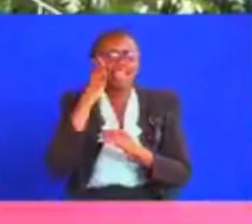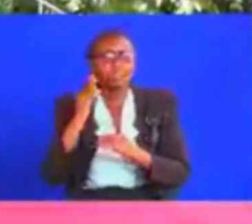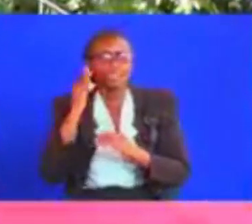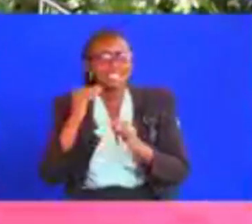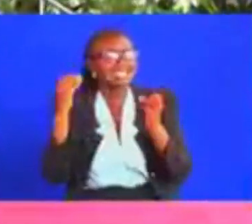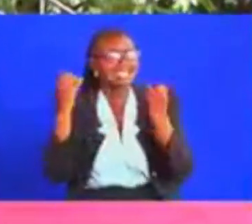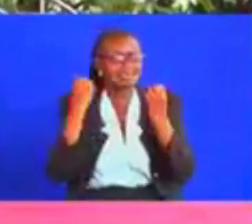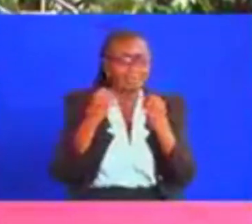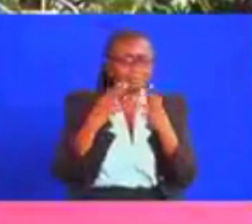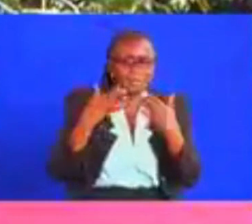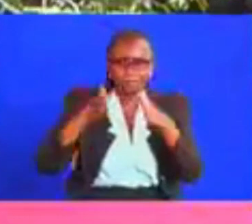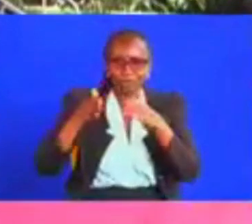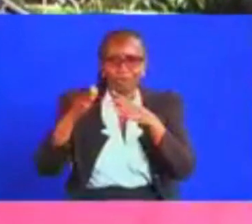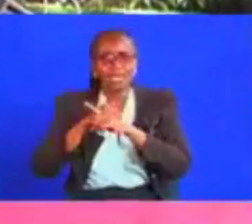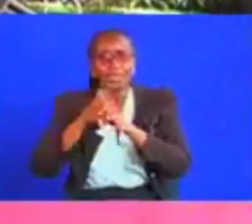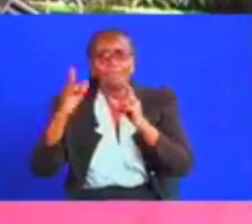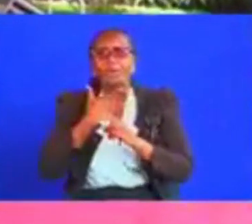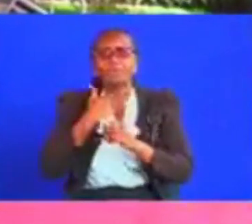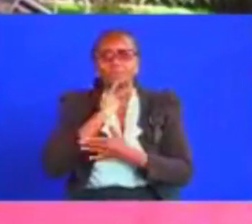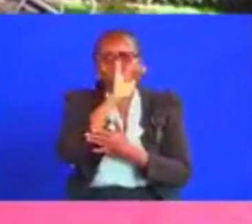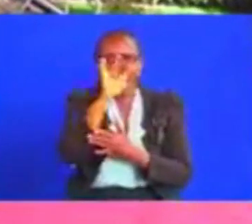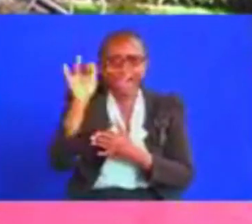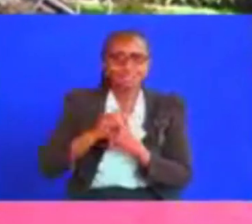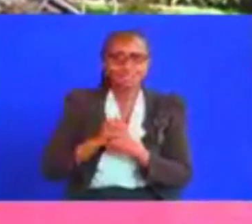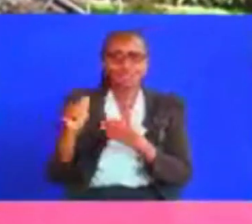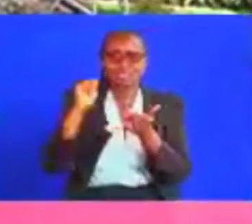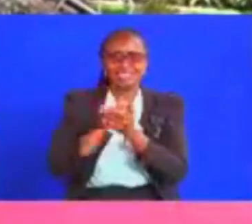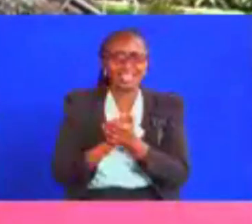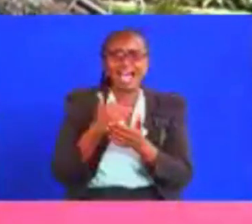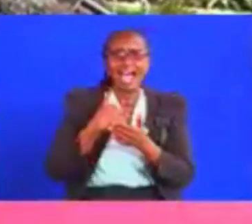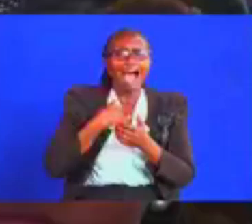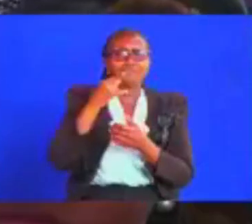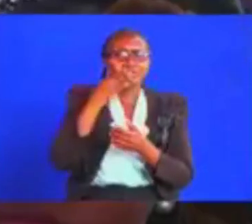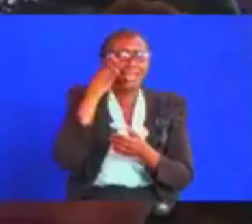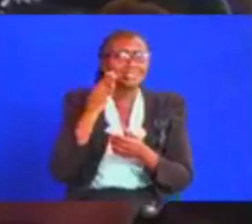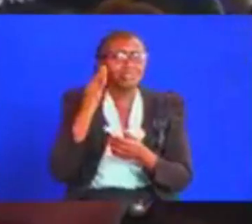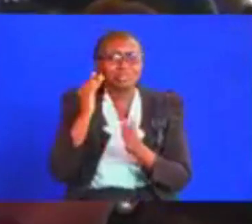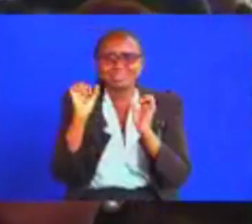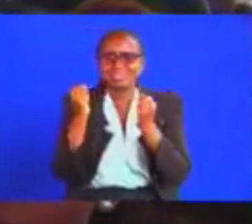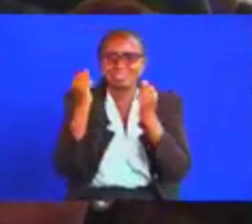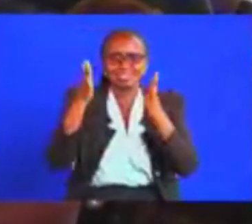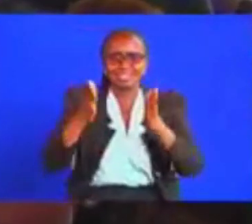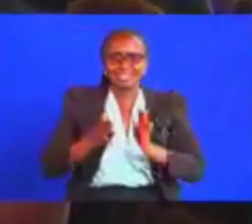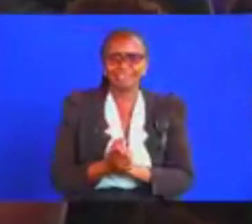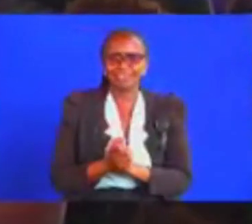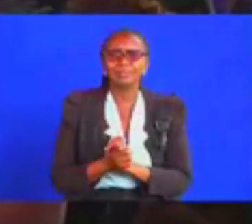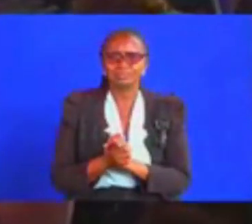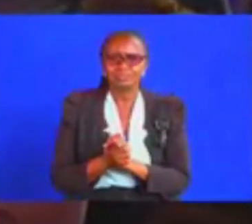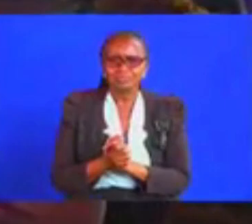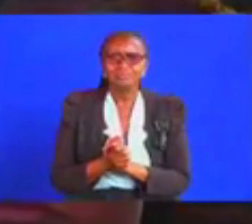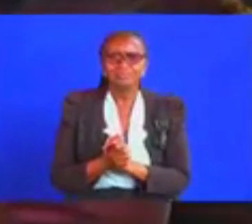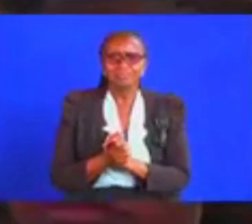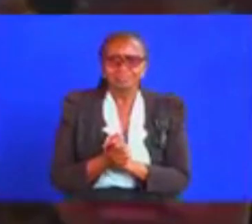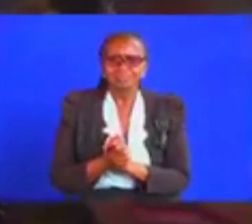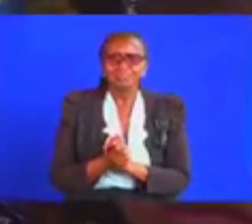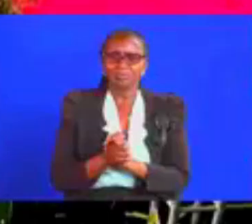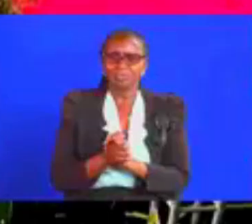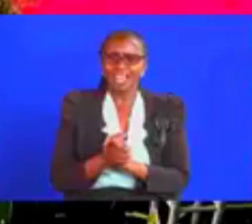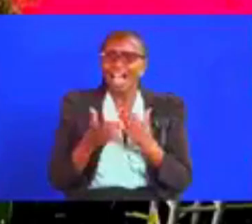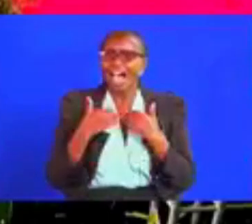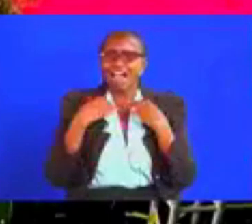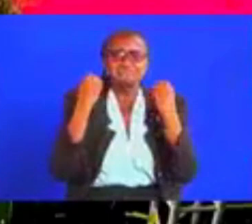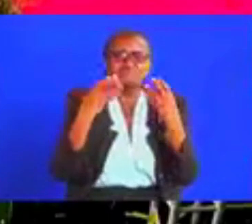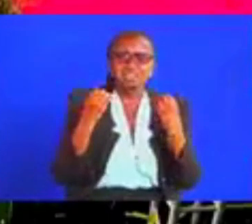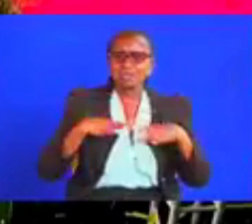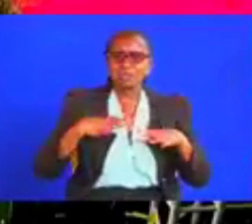I ask you lovingly, have you encountered the Savior? The Savior. There are many